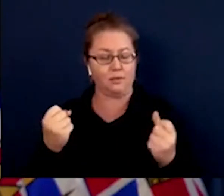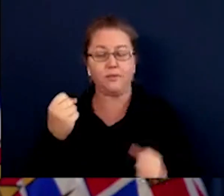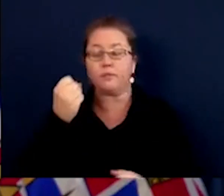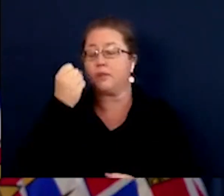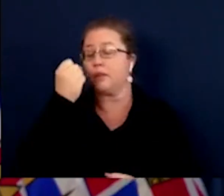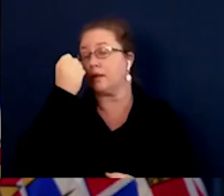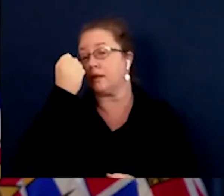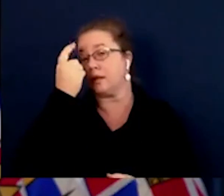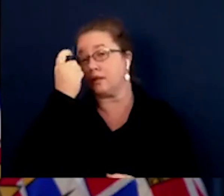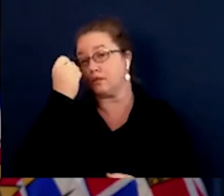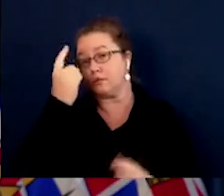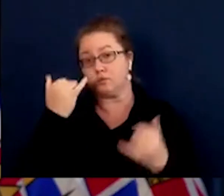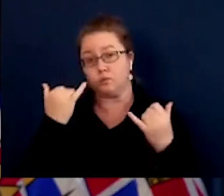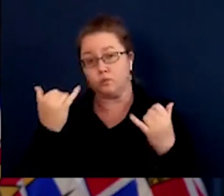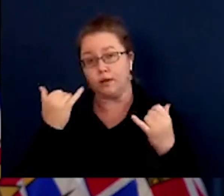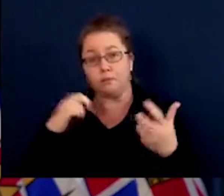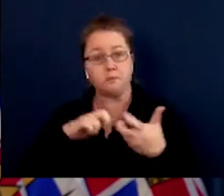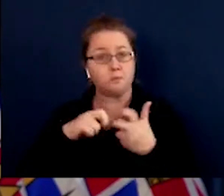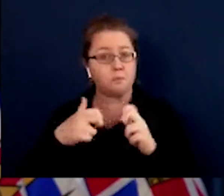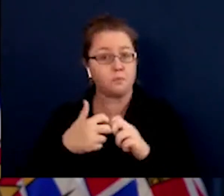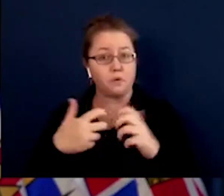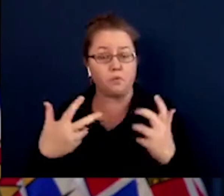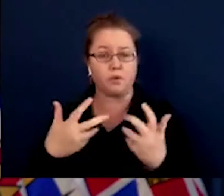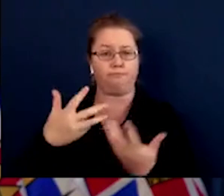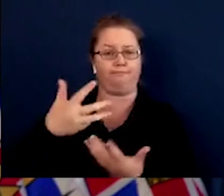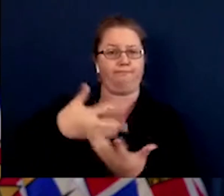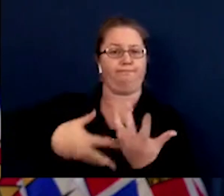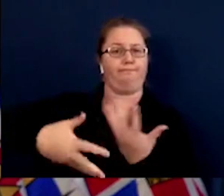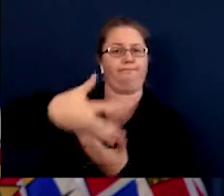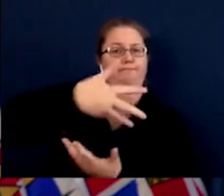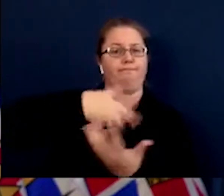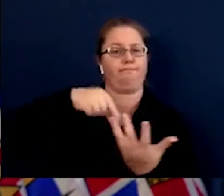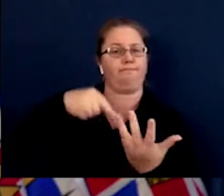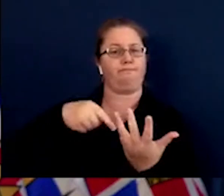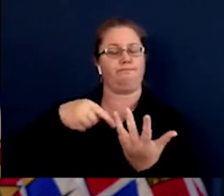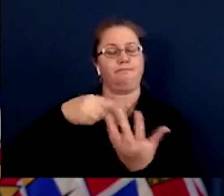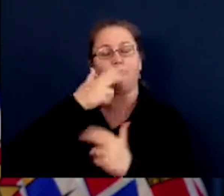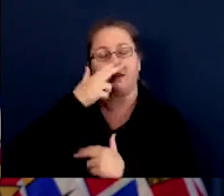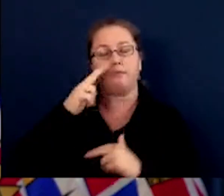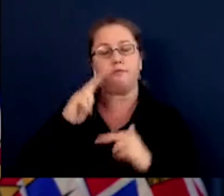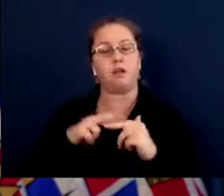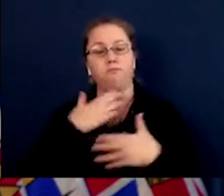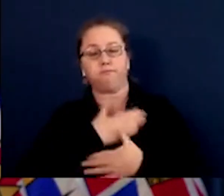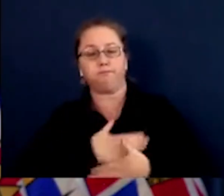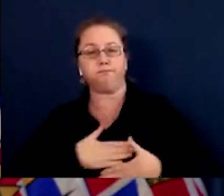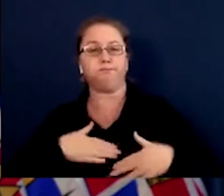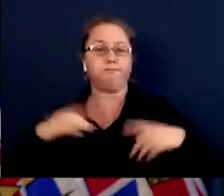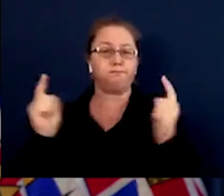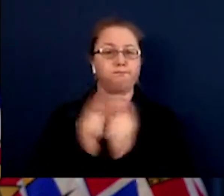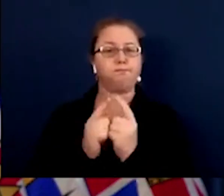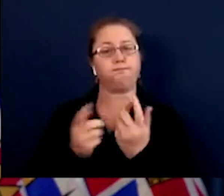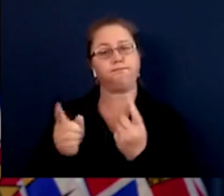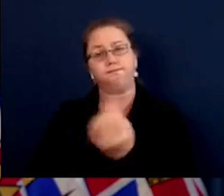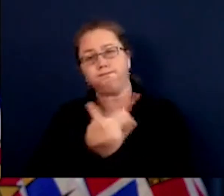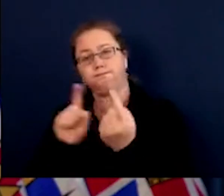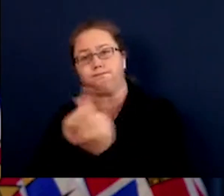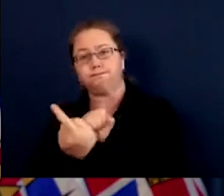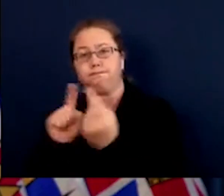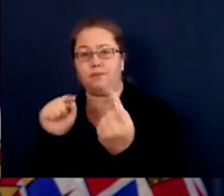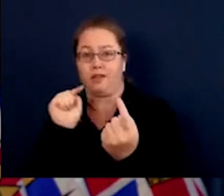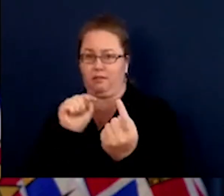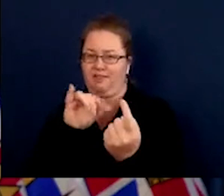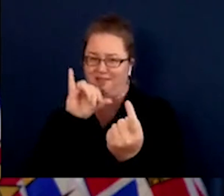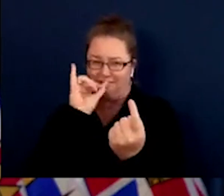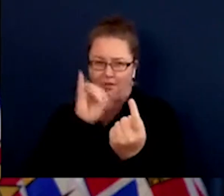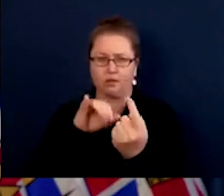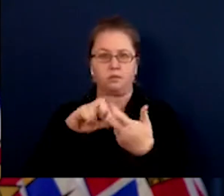us now is that social gatherings are where we are seeing significant transmission of COVID-19 in our province, and